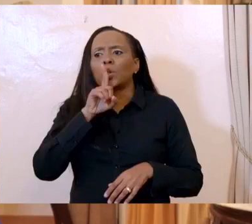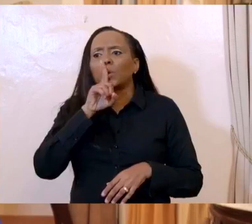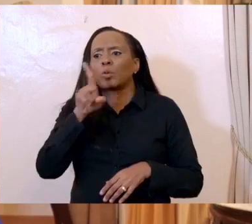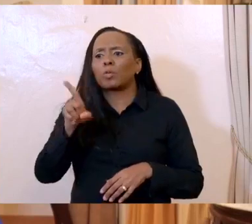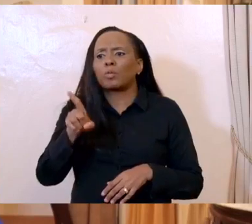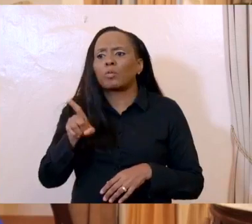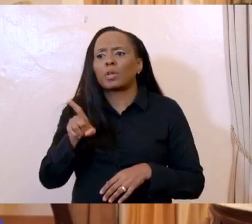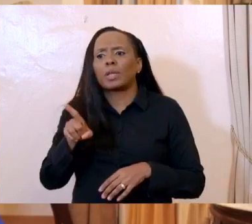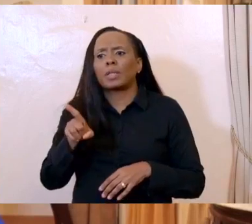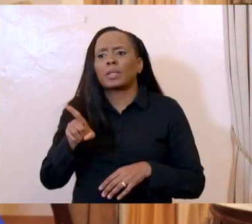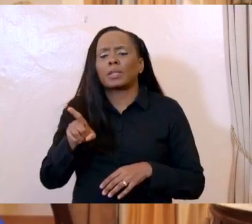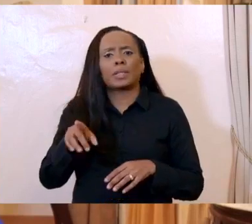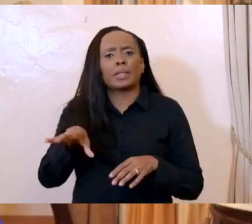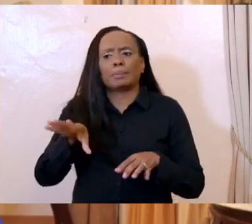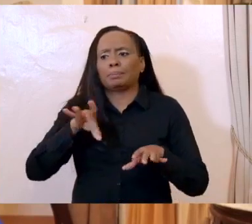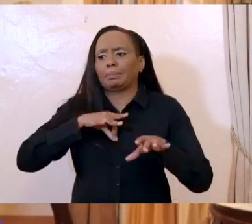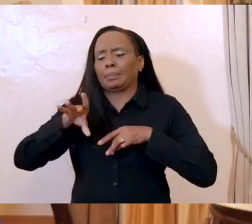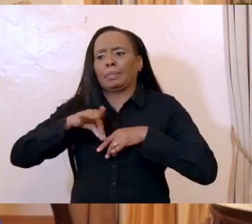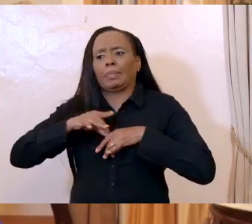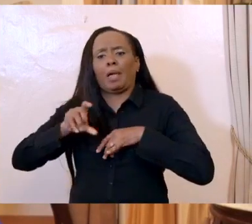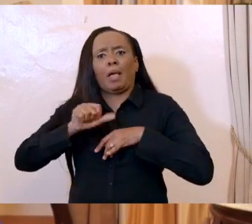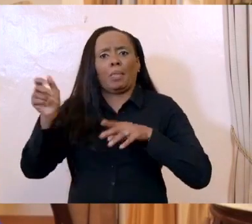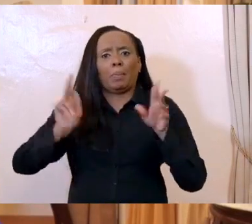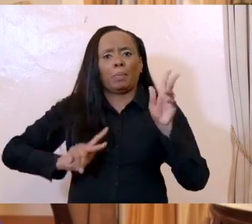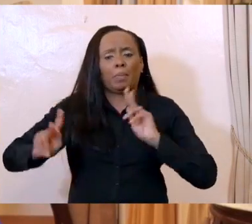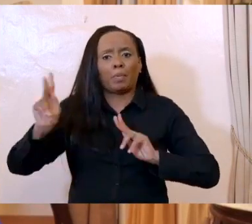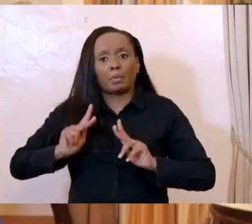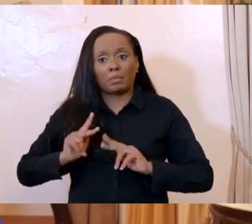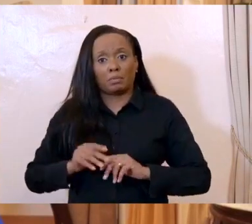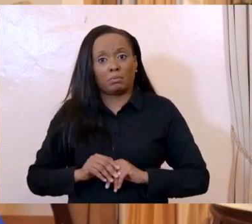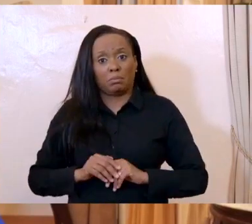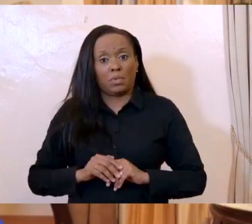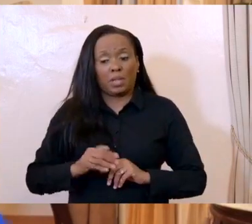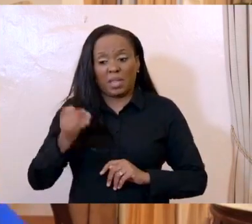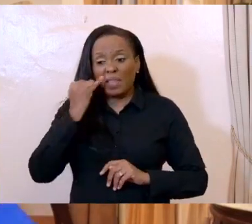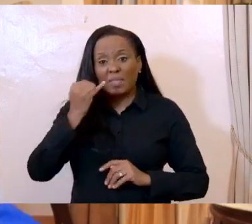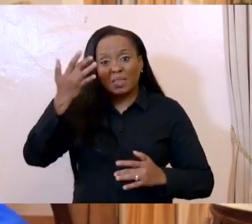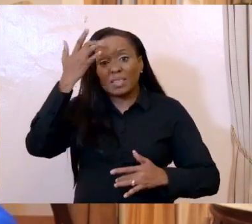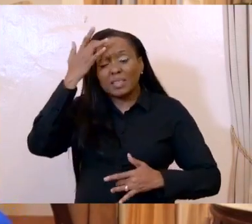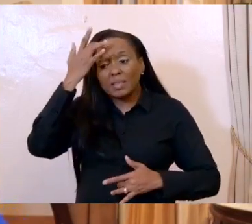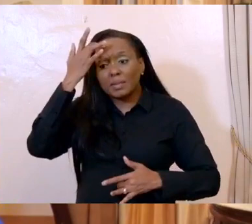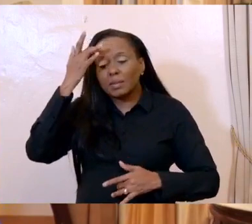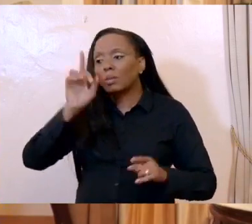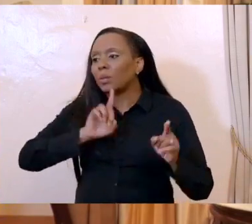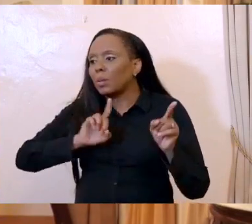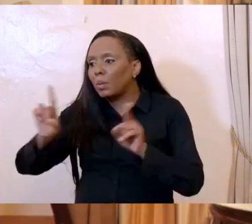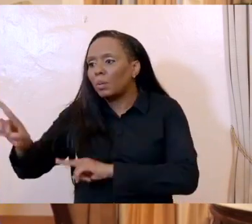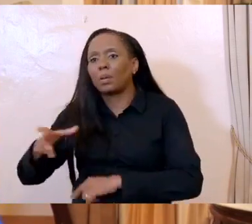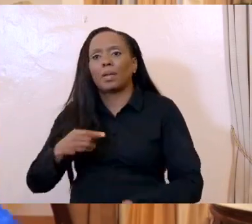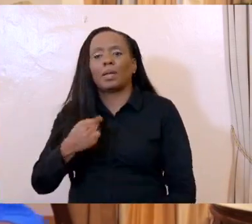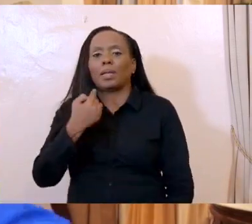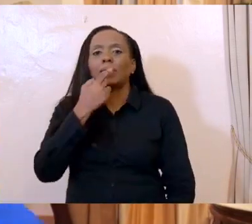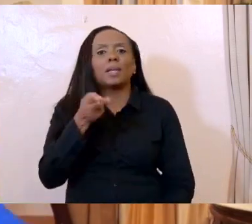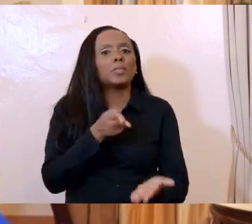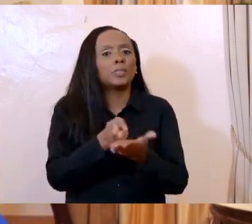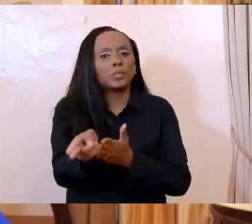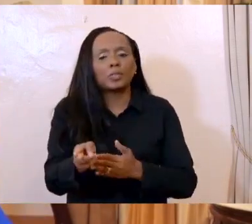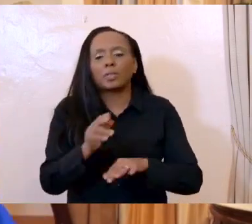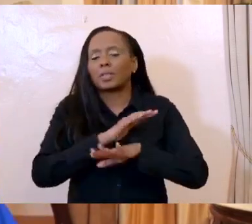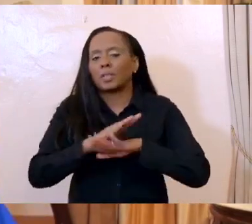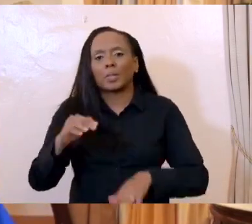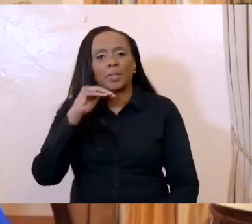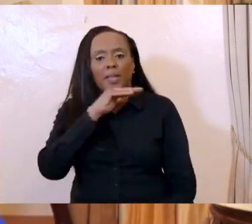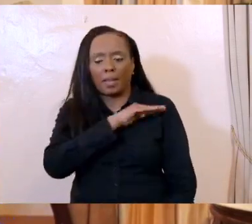other loved ones. Seek help early and tell the truth when you go to the